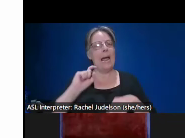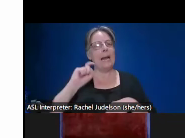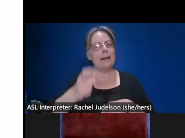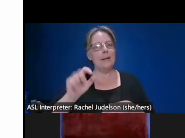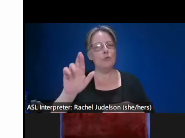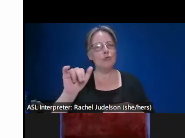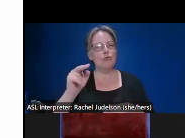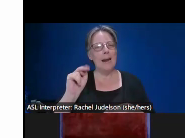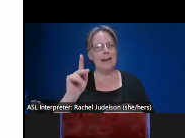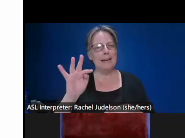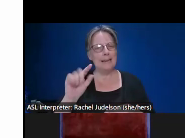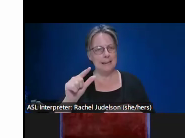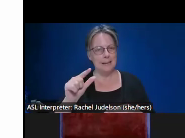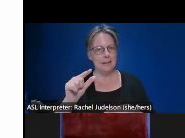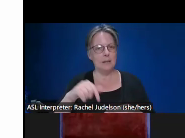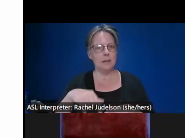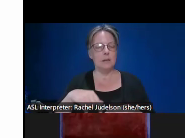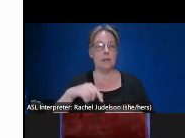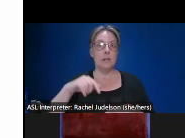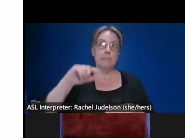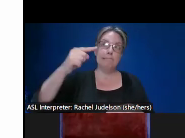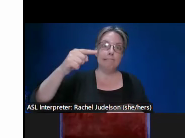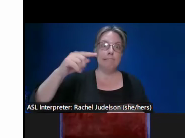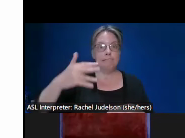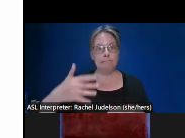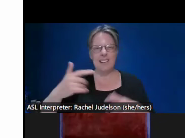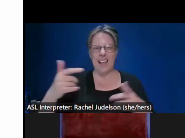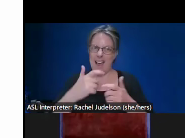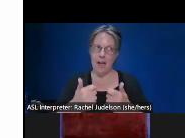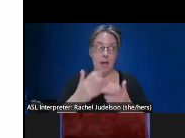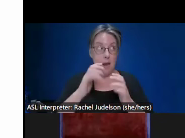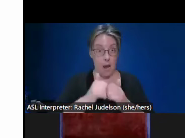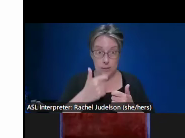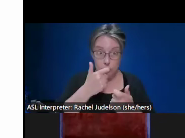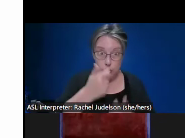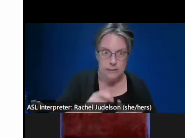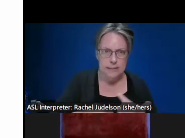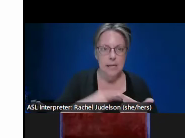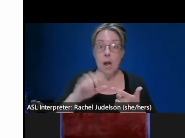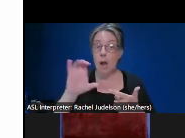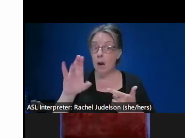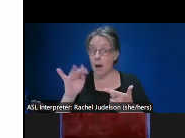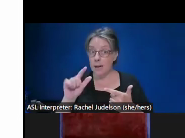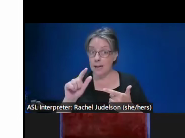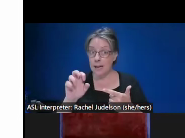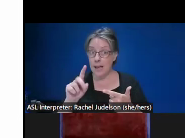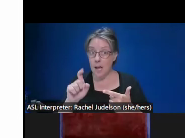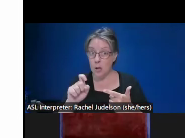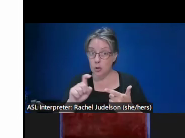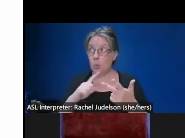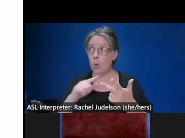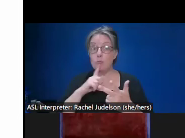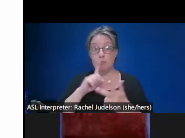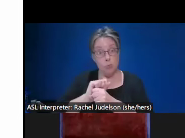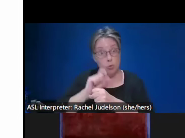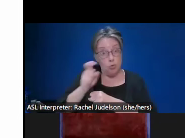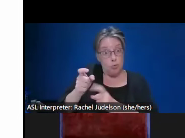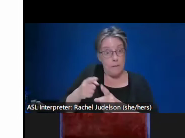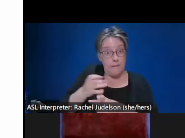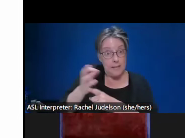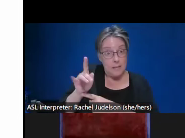good that abstract is, how interesting it'll be, how cutting edge it is, how contributive it will be to the field, etc. So we're